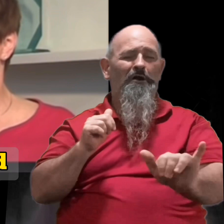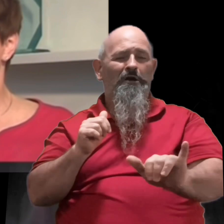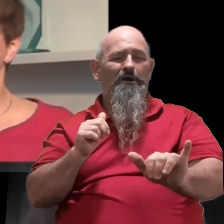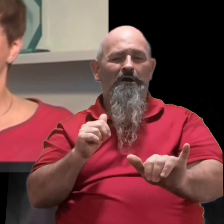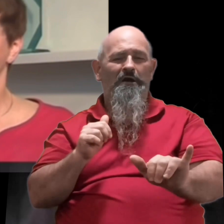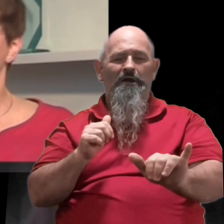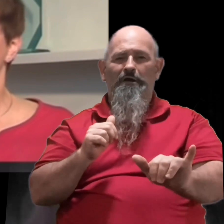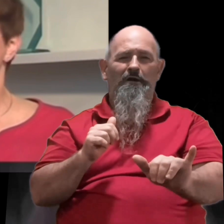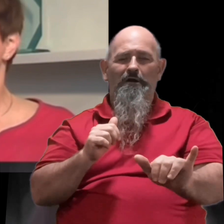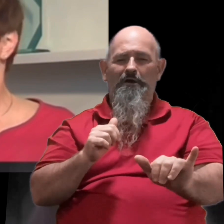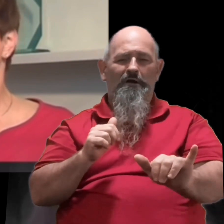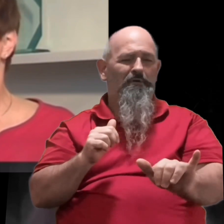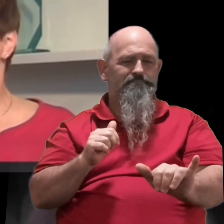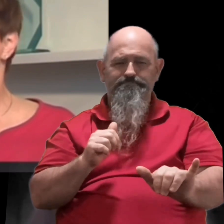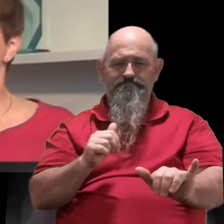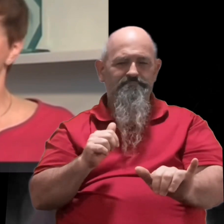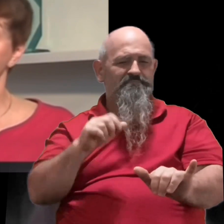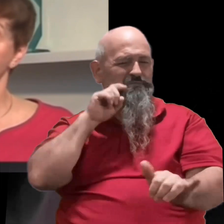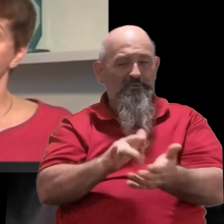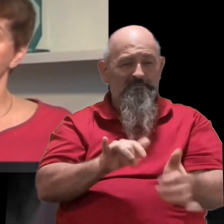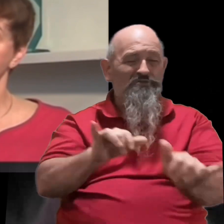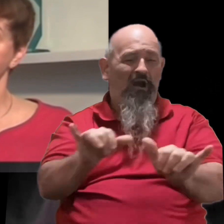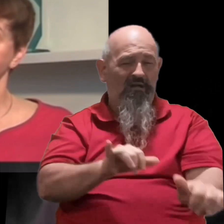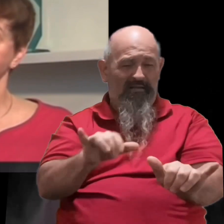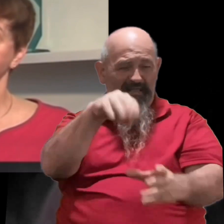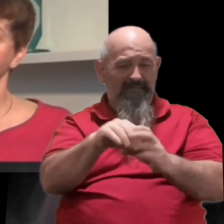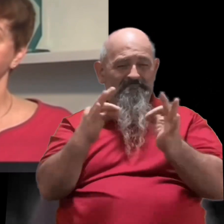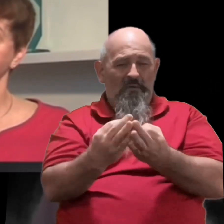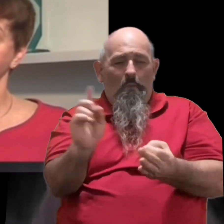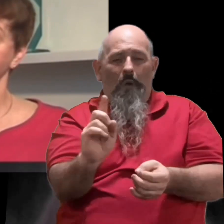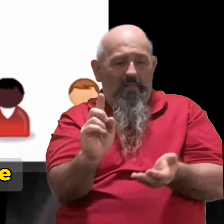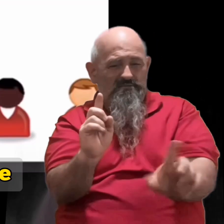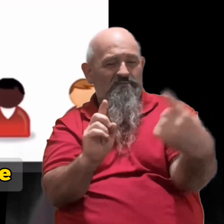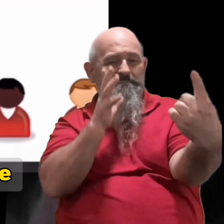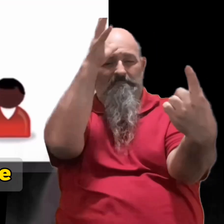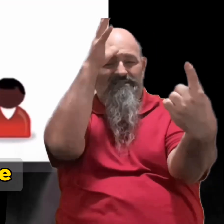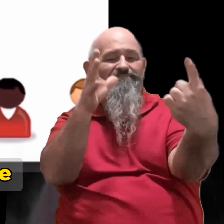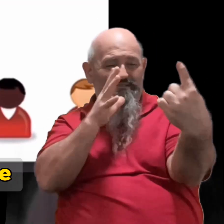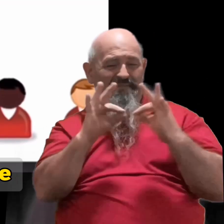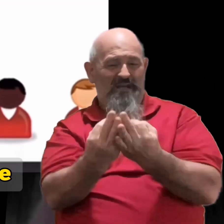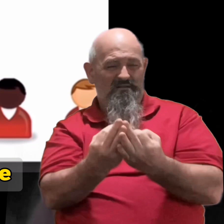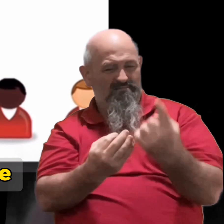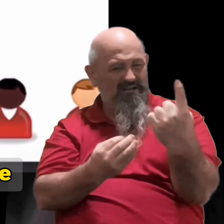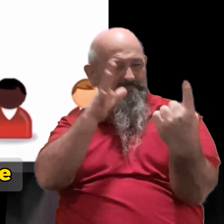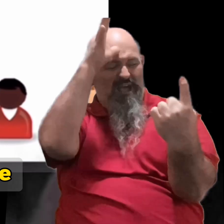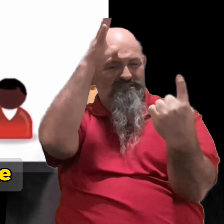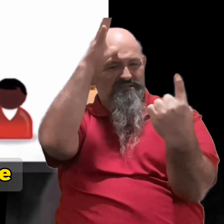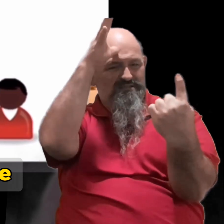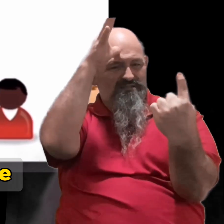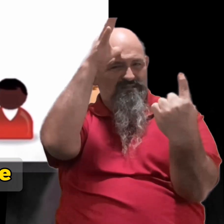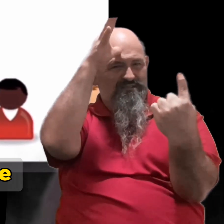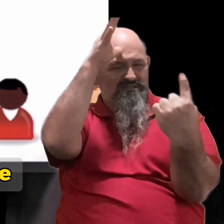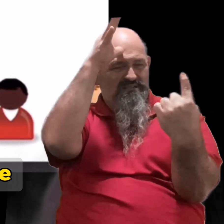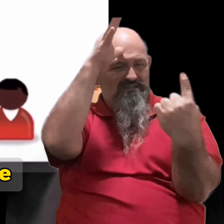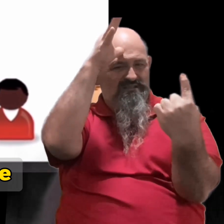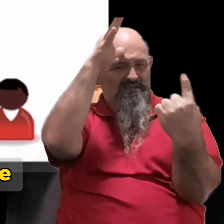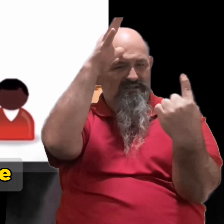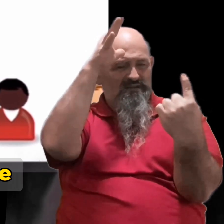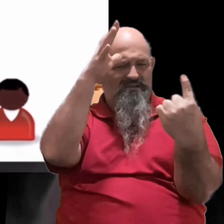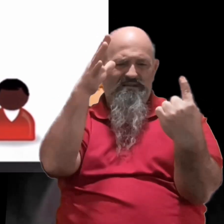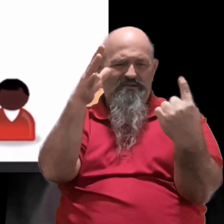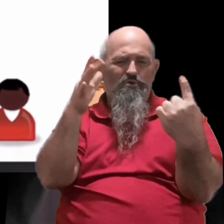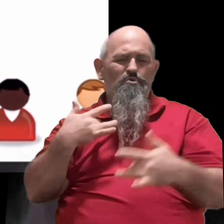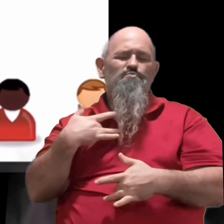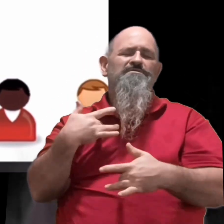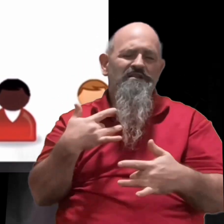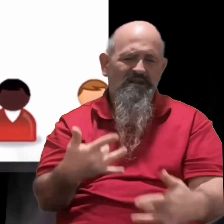And the little girls were abused as well. So, in families where there is one parent,